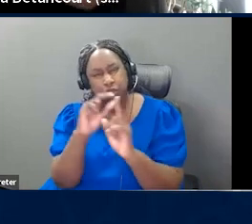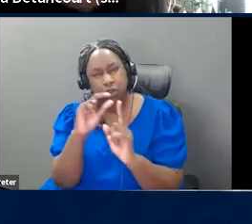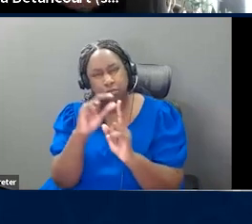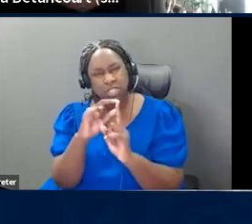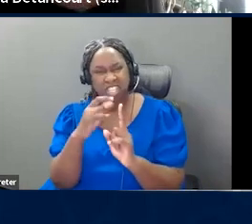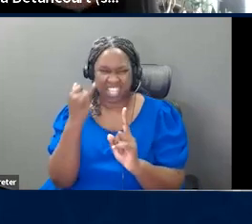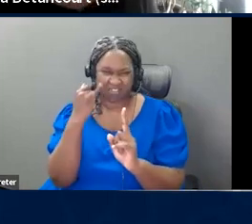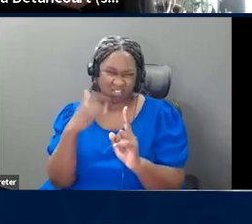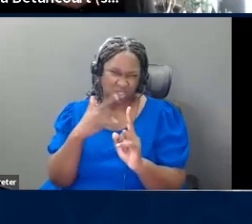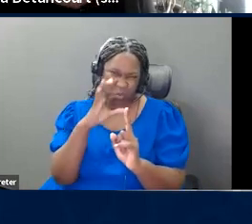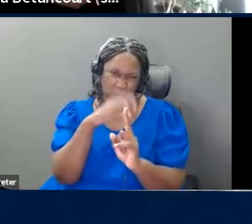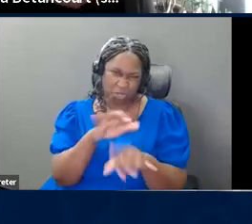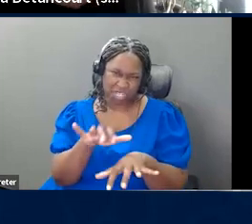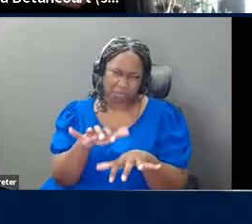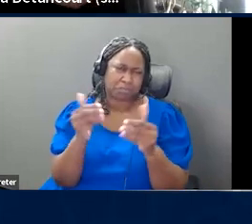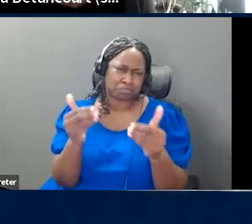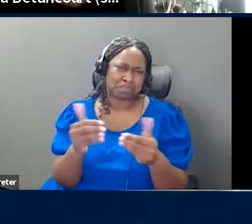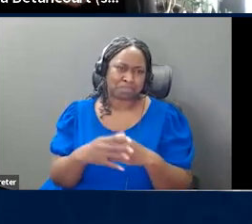weird typing that in.